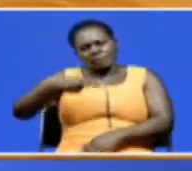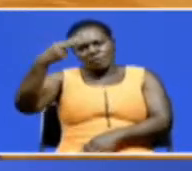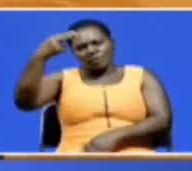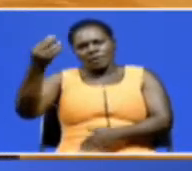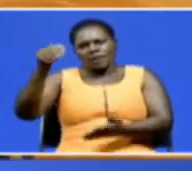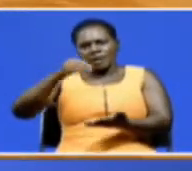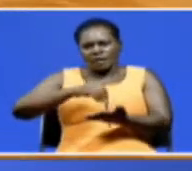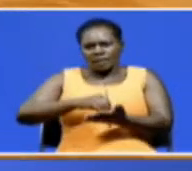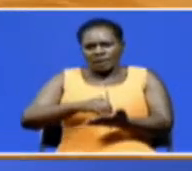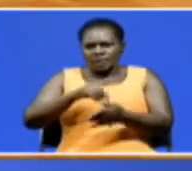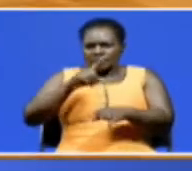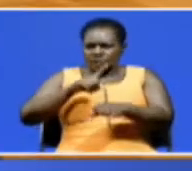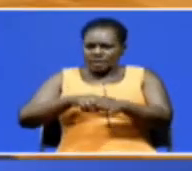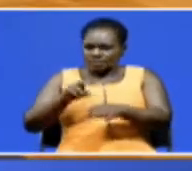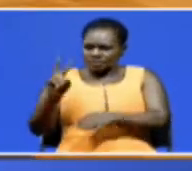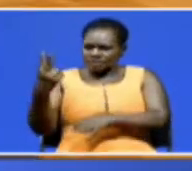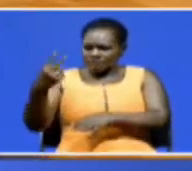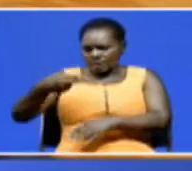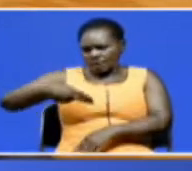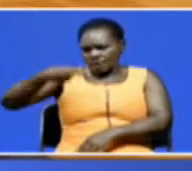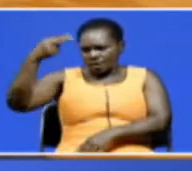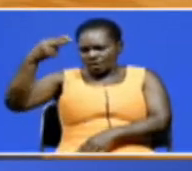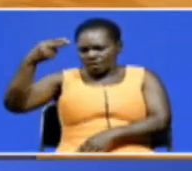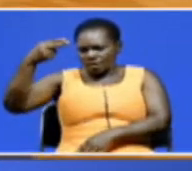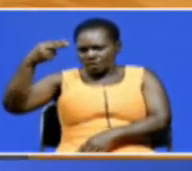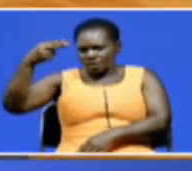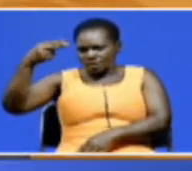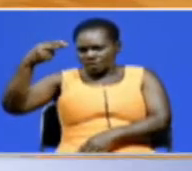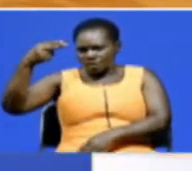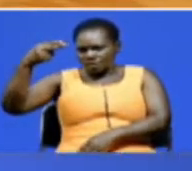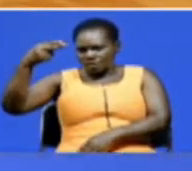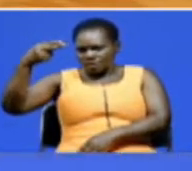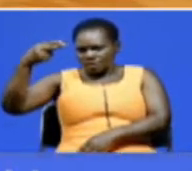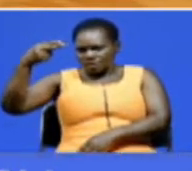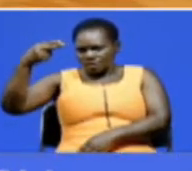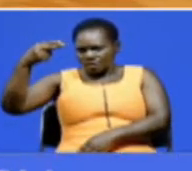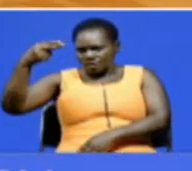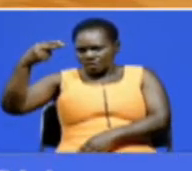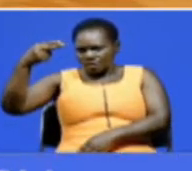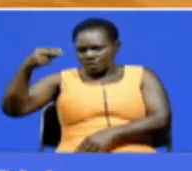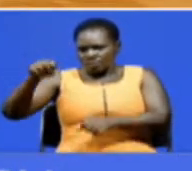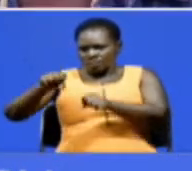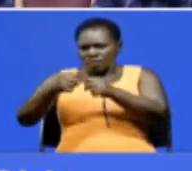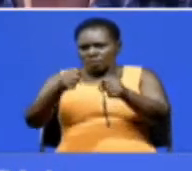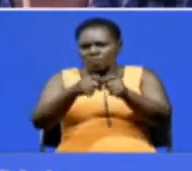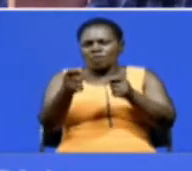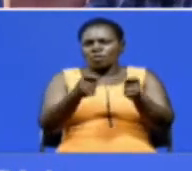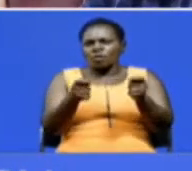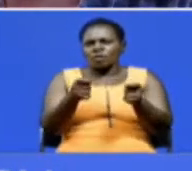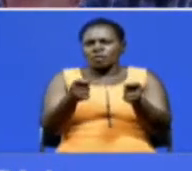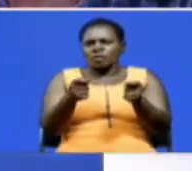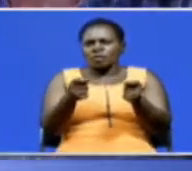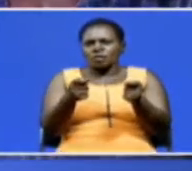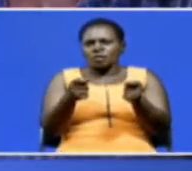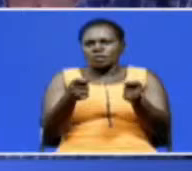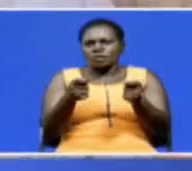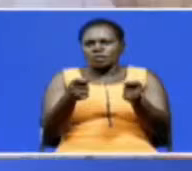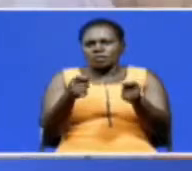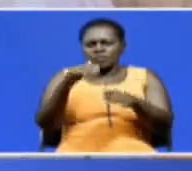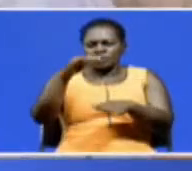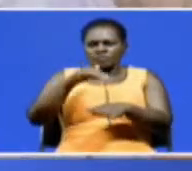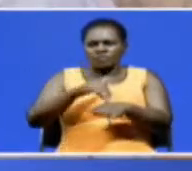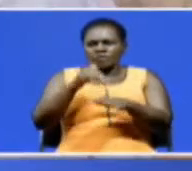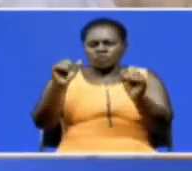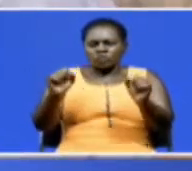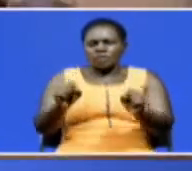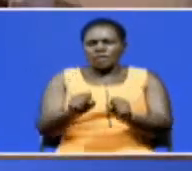coming. And when you're in the second peak, then, here our goal is really damage control. With community transmission